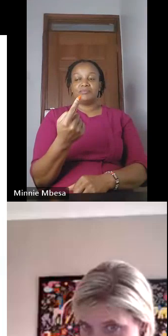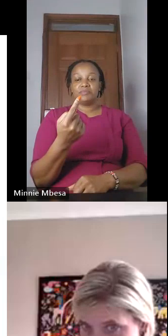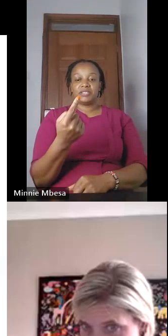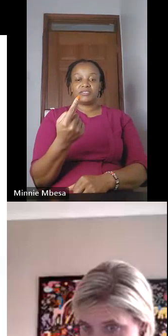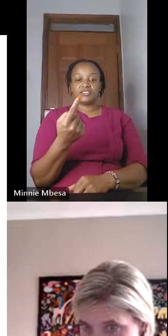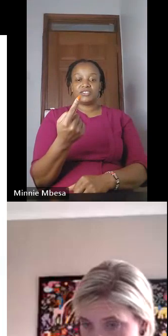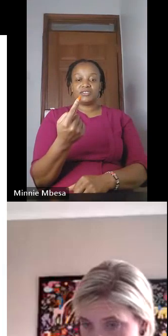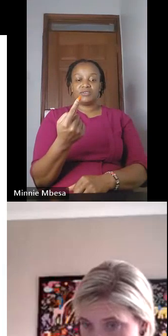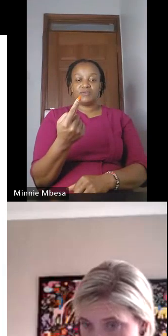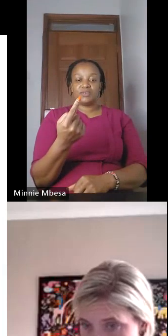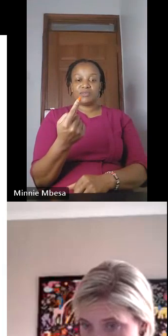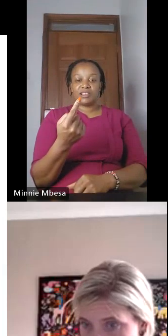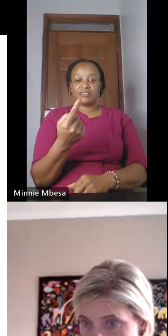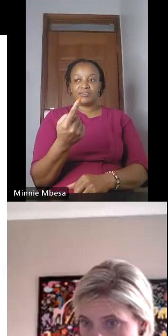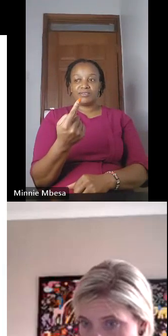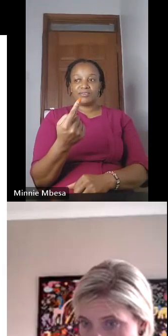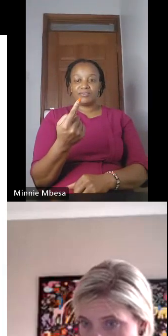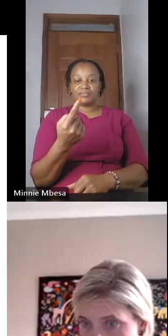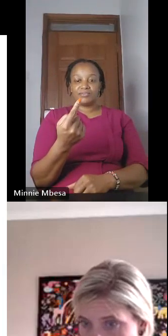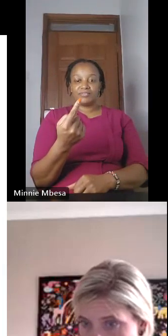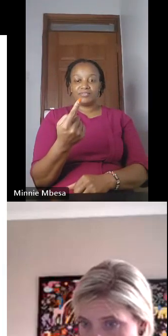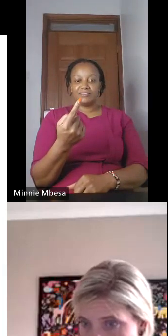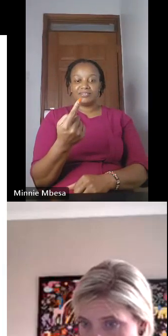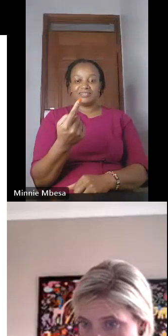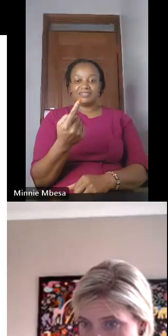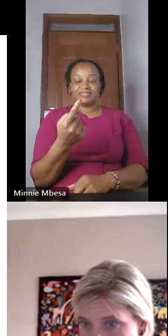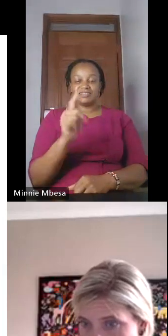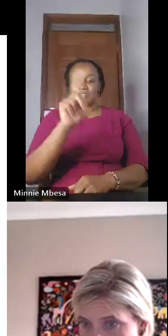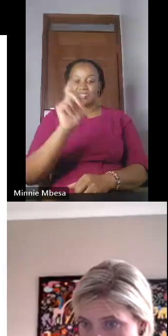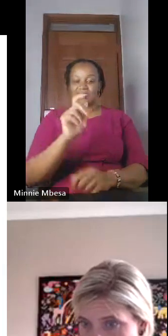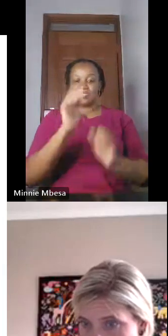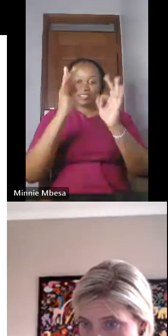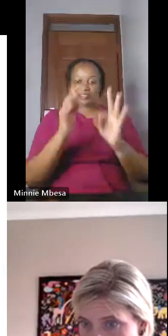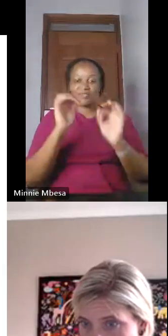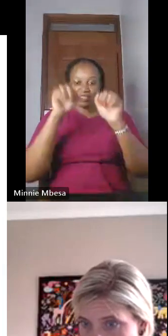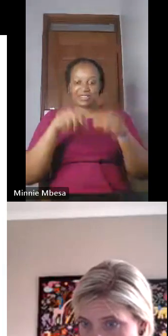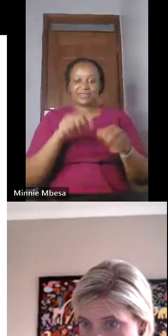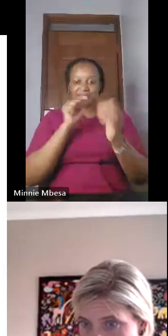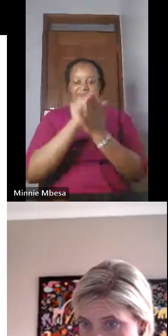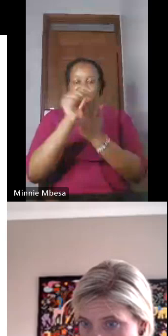website. Yes. Are we to print it colored, or we